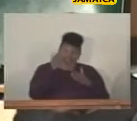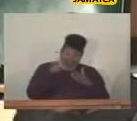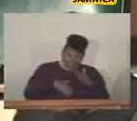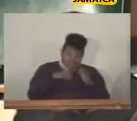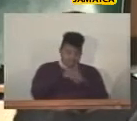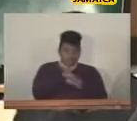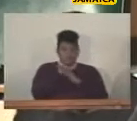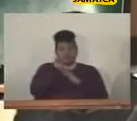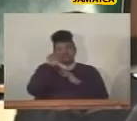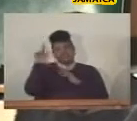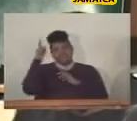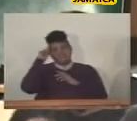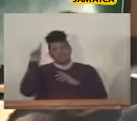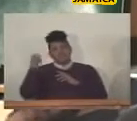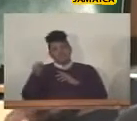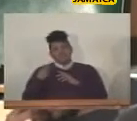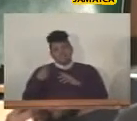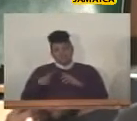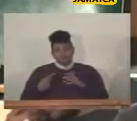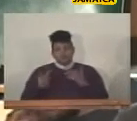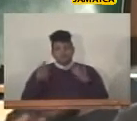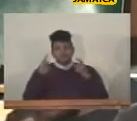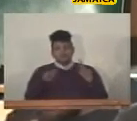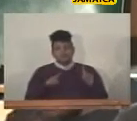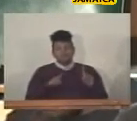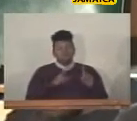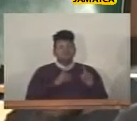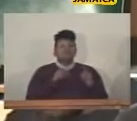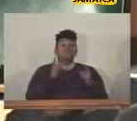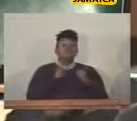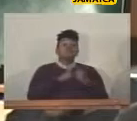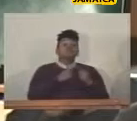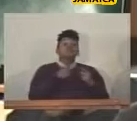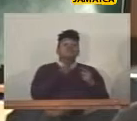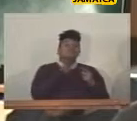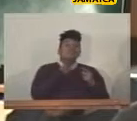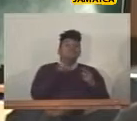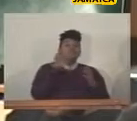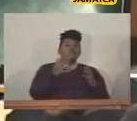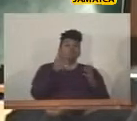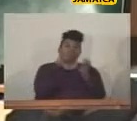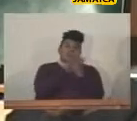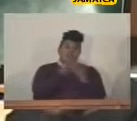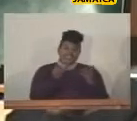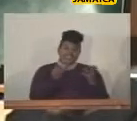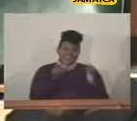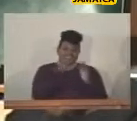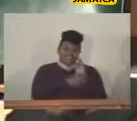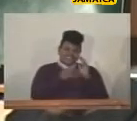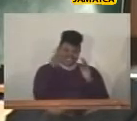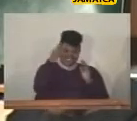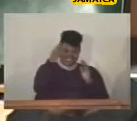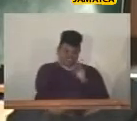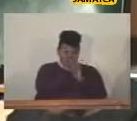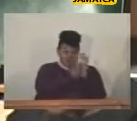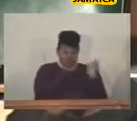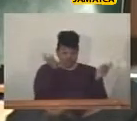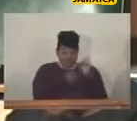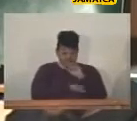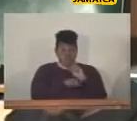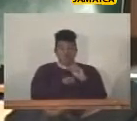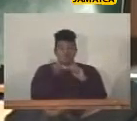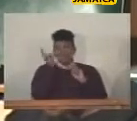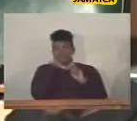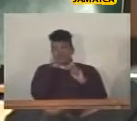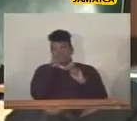the victim has to initiate separate legal proceedings in the civil court in order to claim compensation. And this can result in